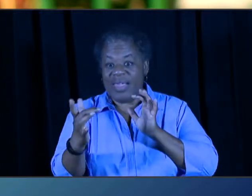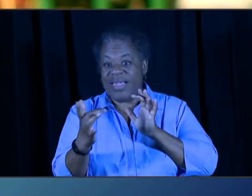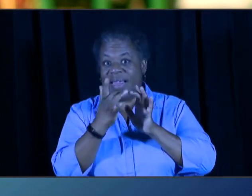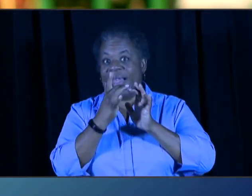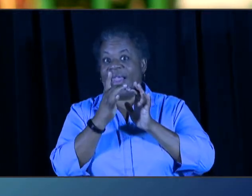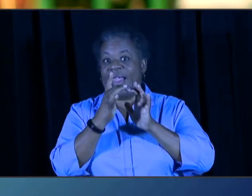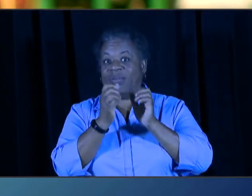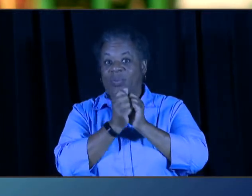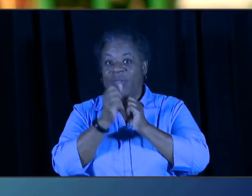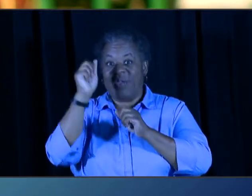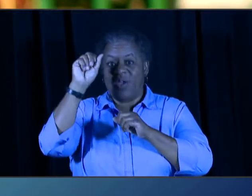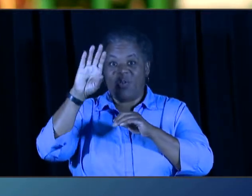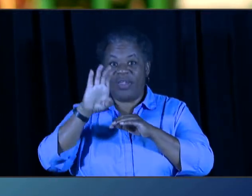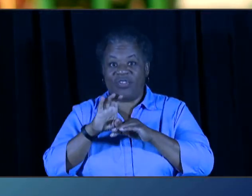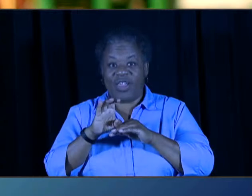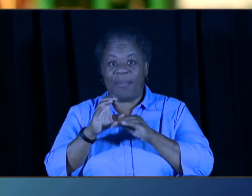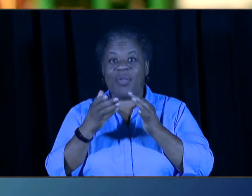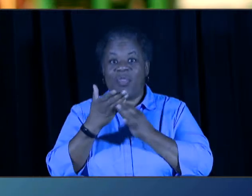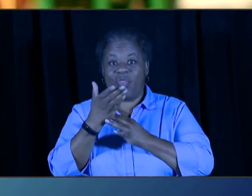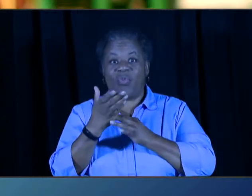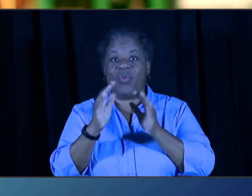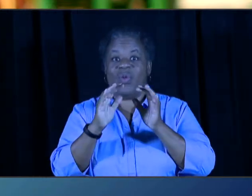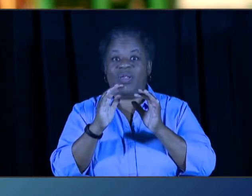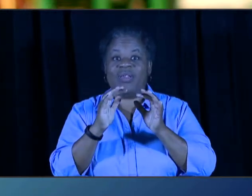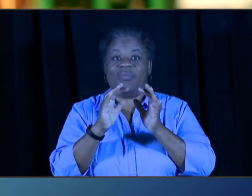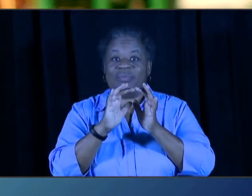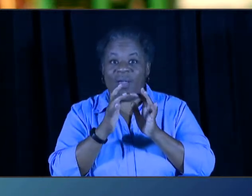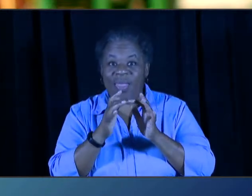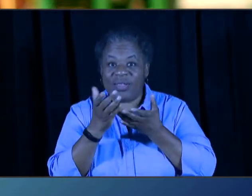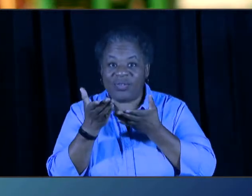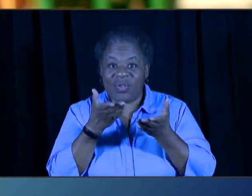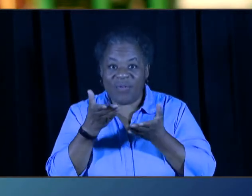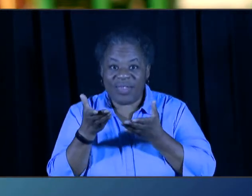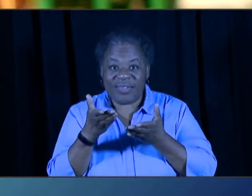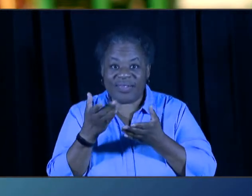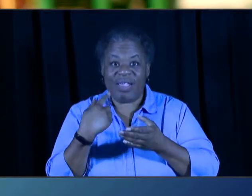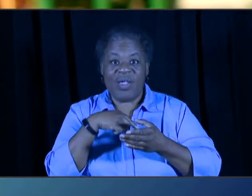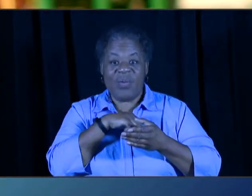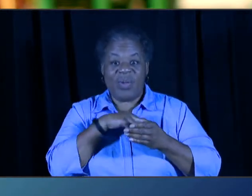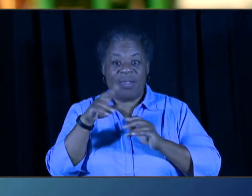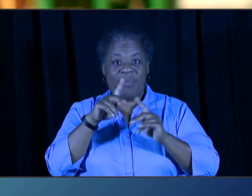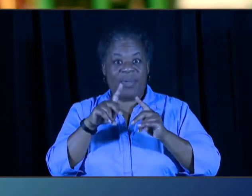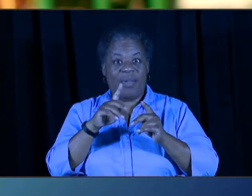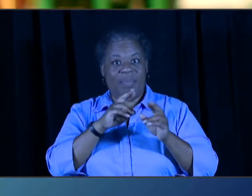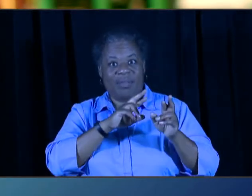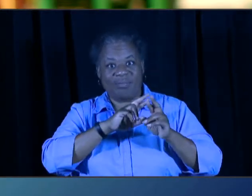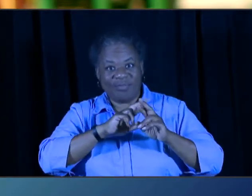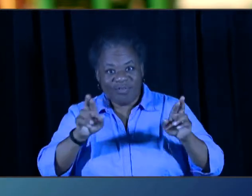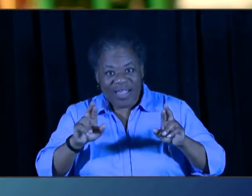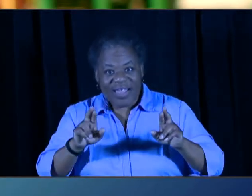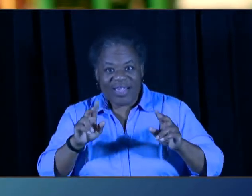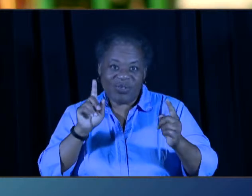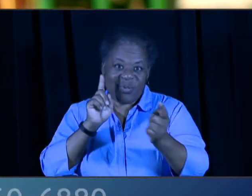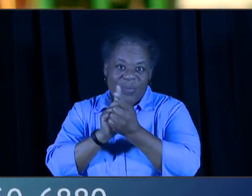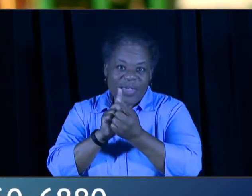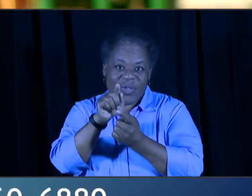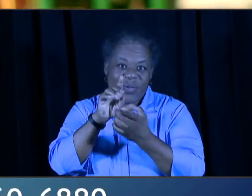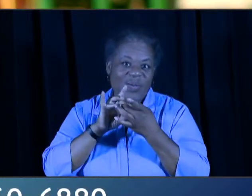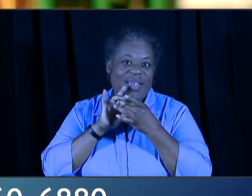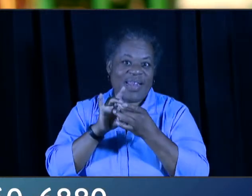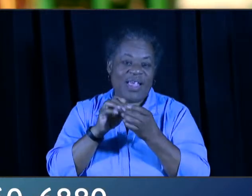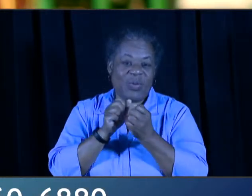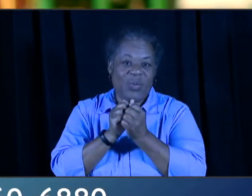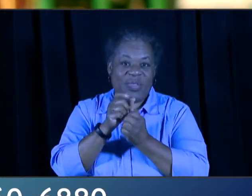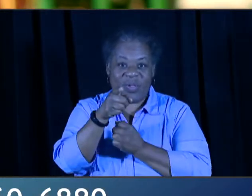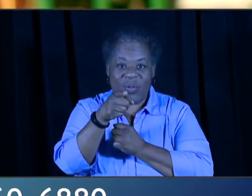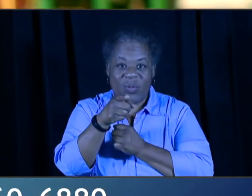through our services online. And we have folks ready to meet you and connect with you today. So after the service